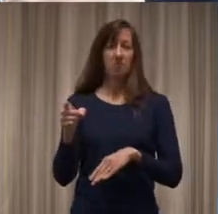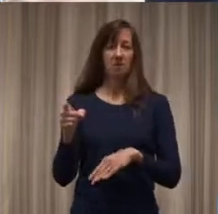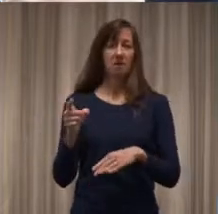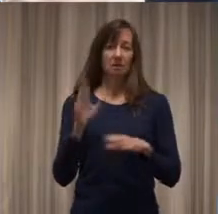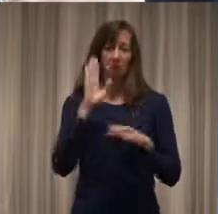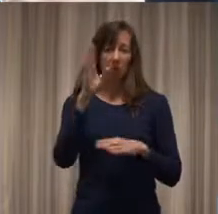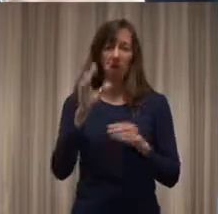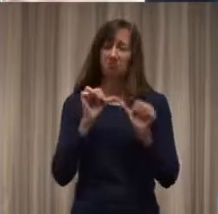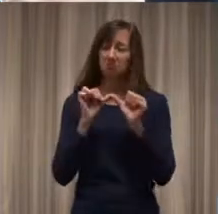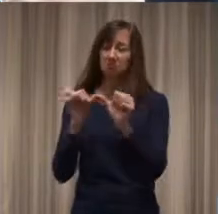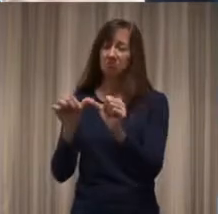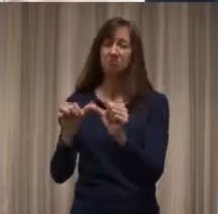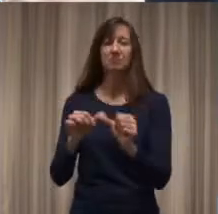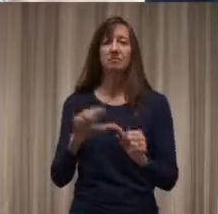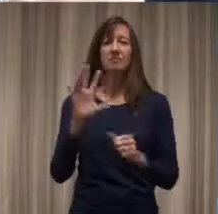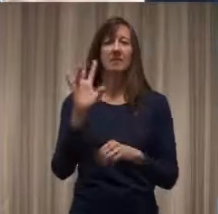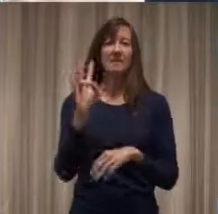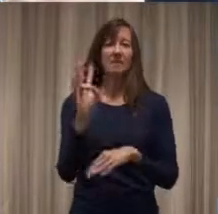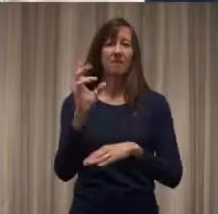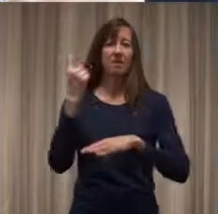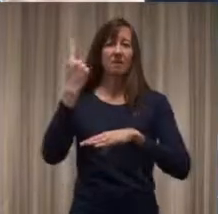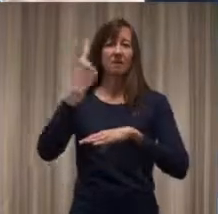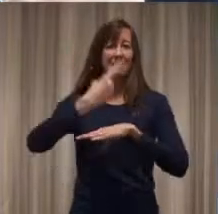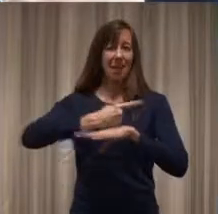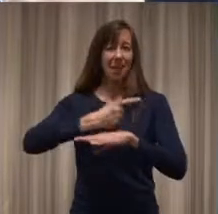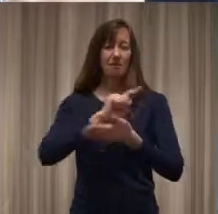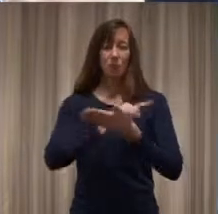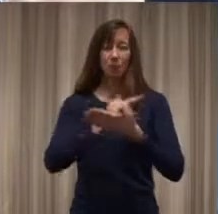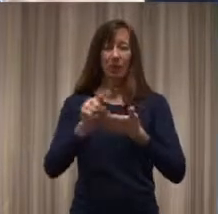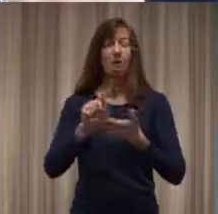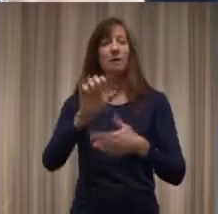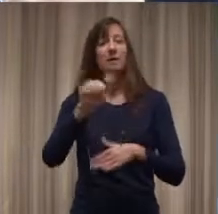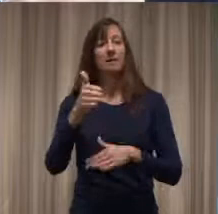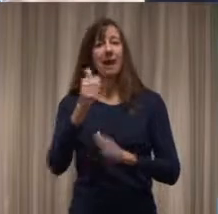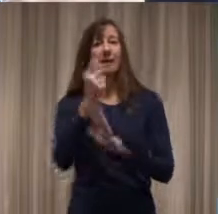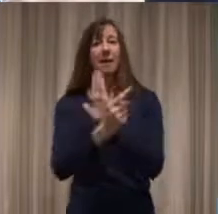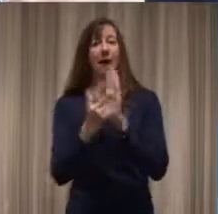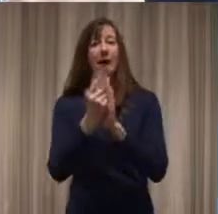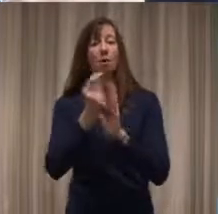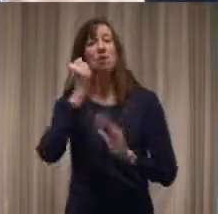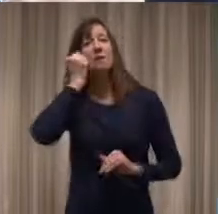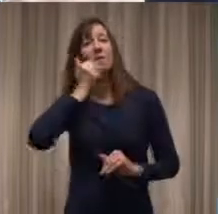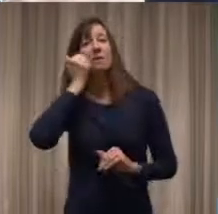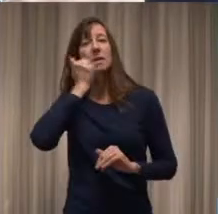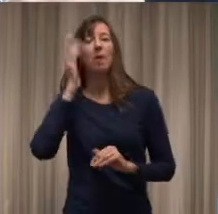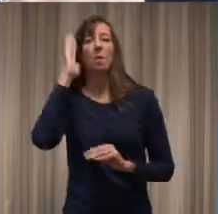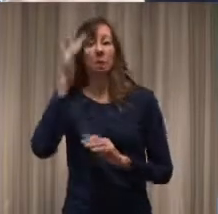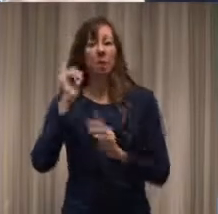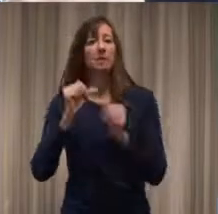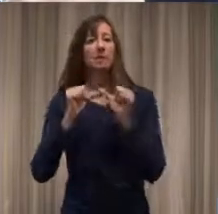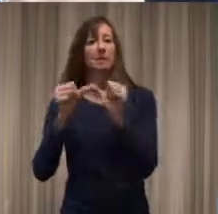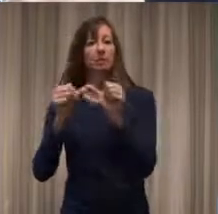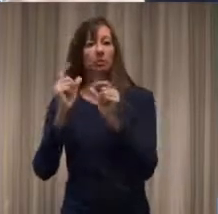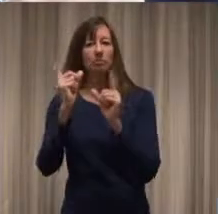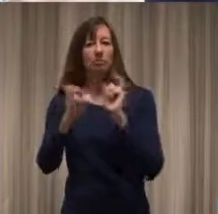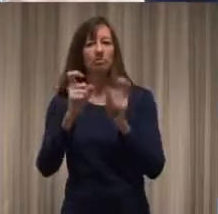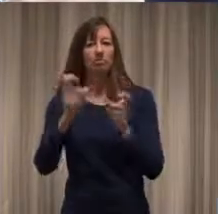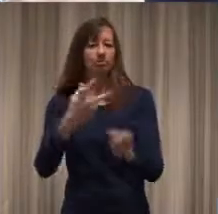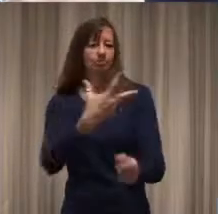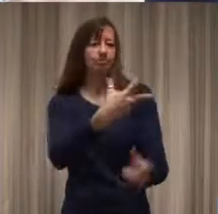and continue to push our part of this, which is this distribution portion. In terms of right now, our